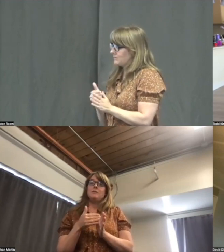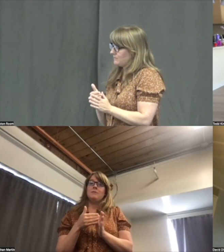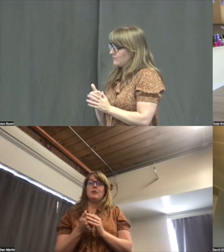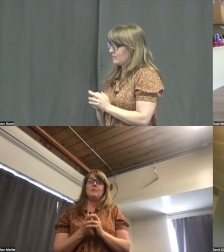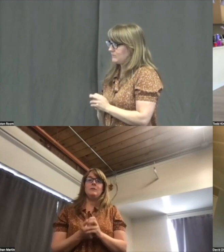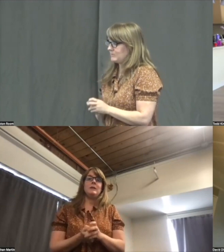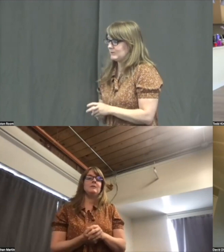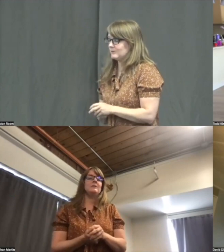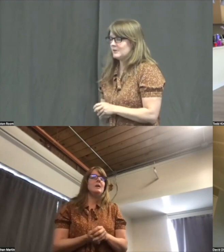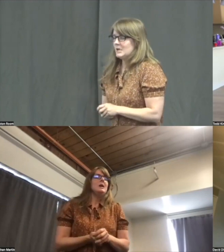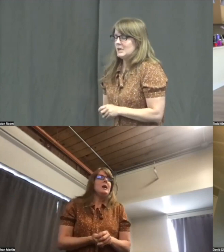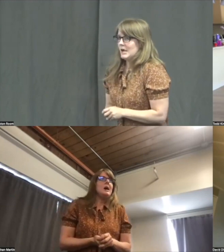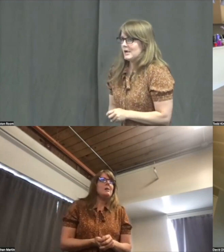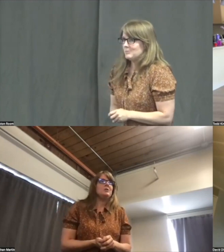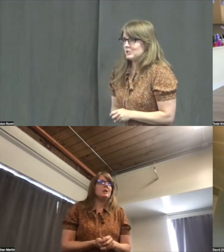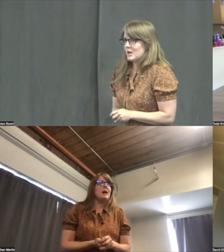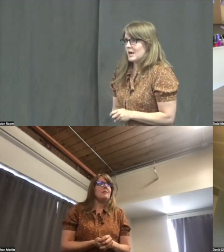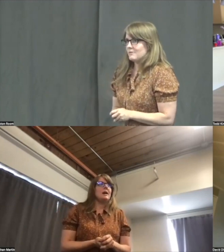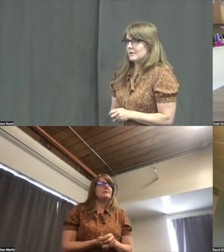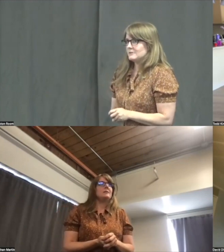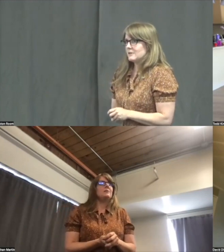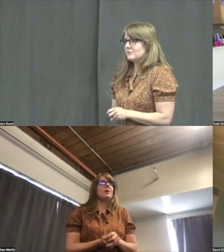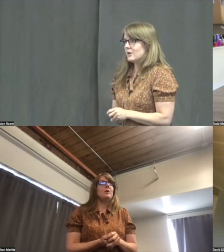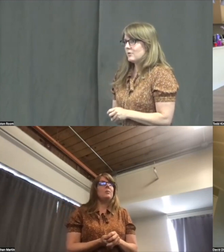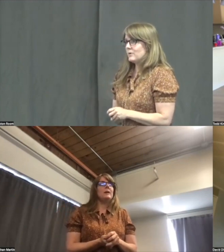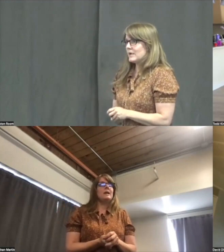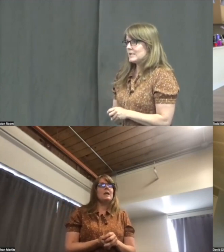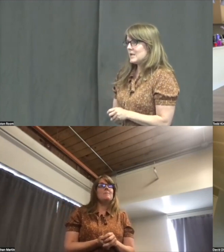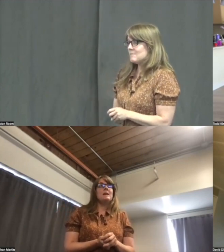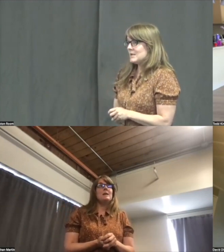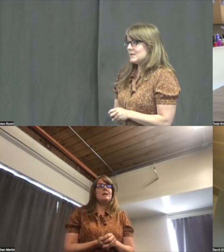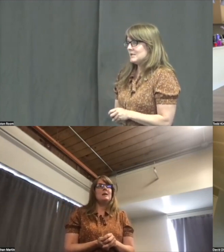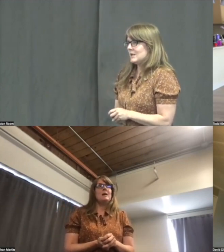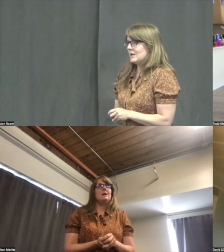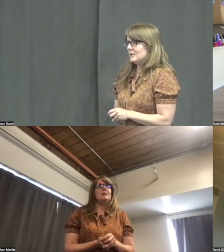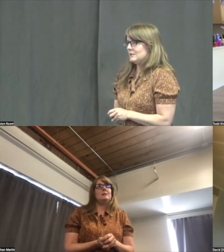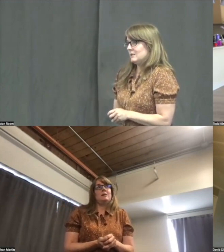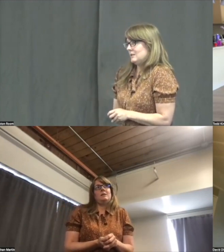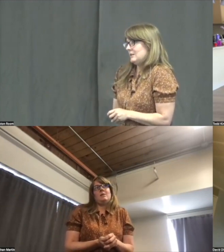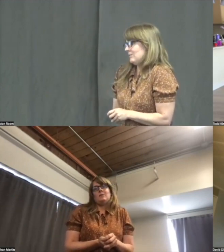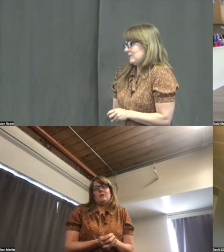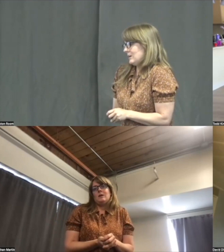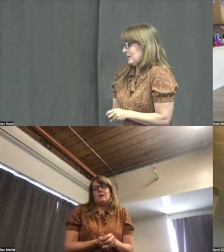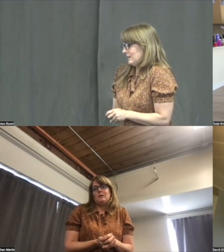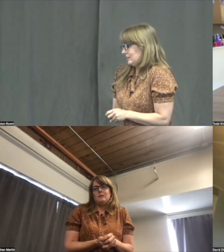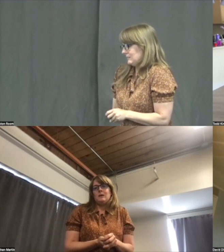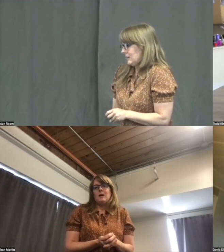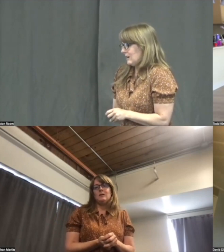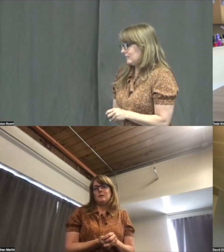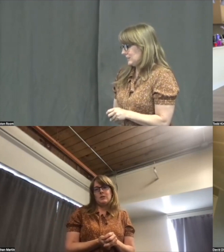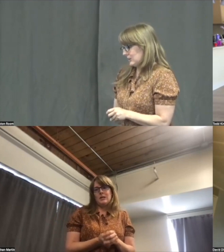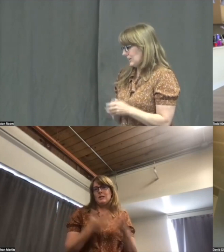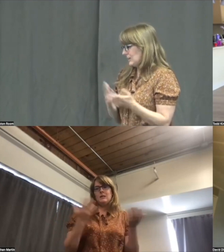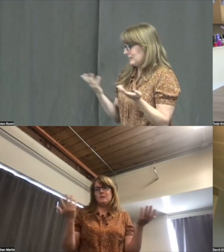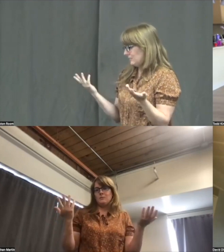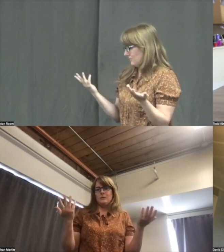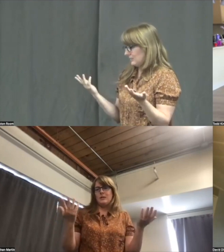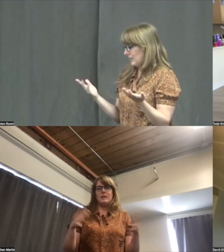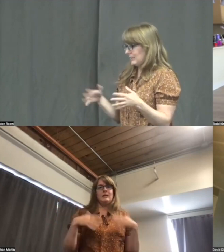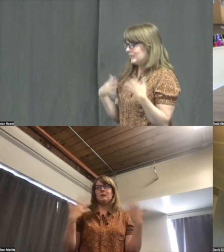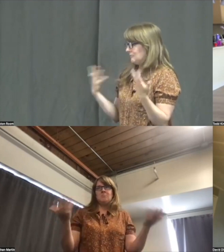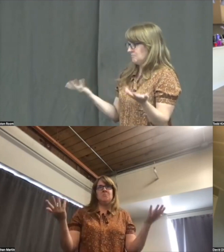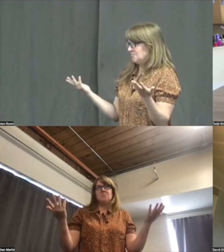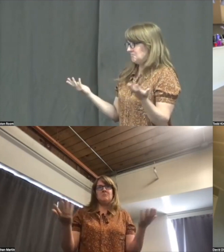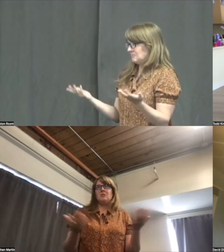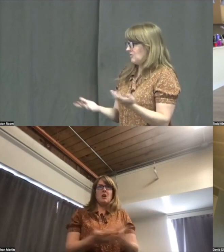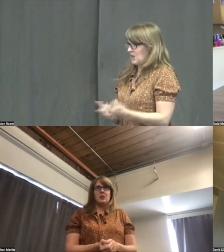the females should not have ice. So when I came in, they were all of the Chinese were